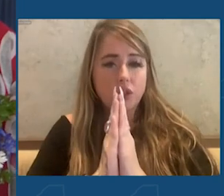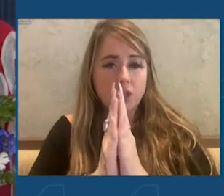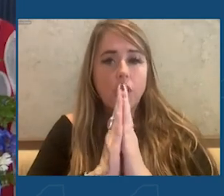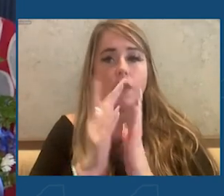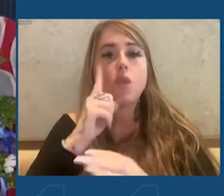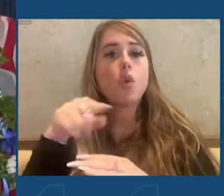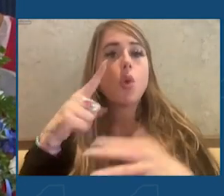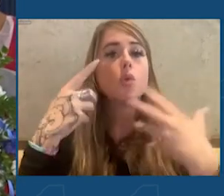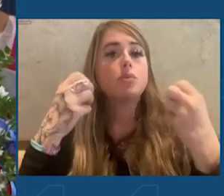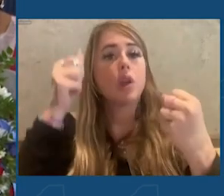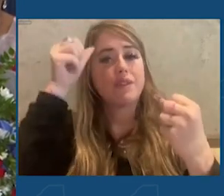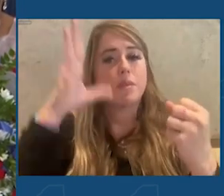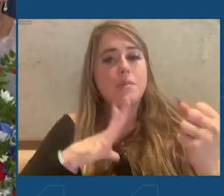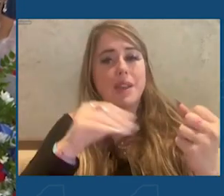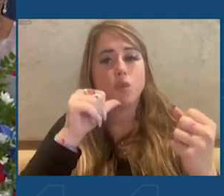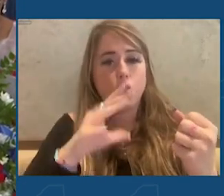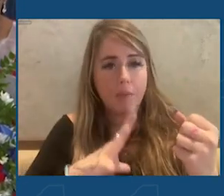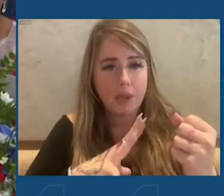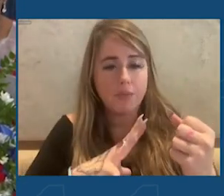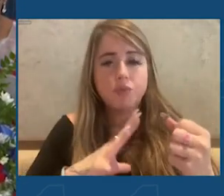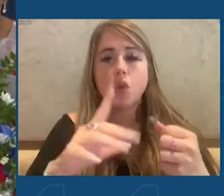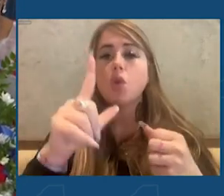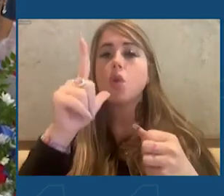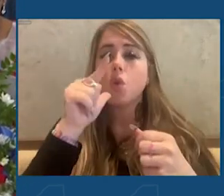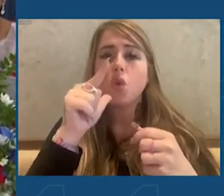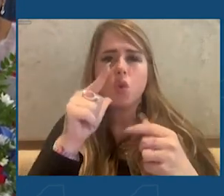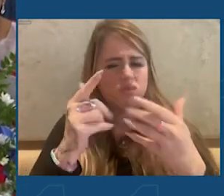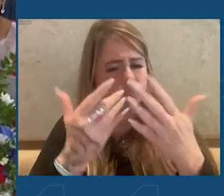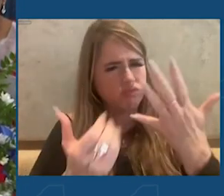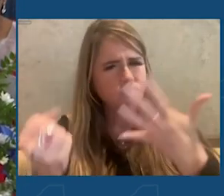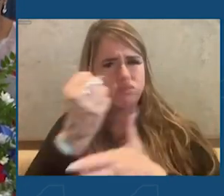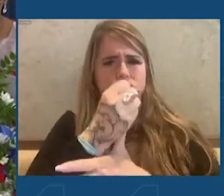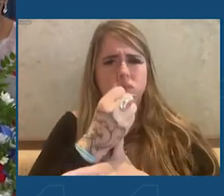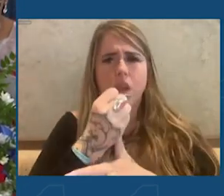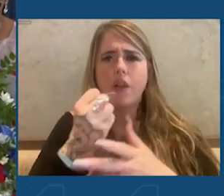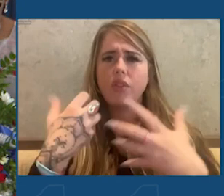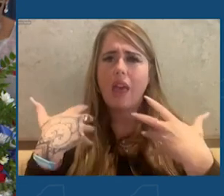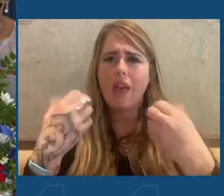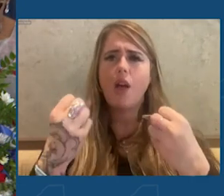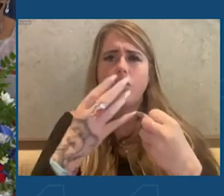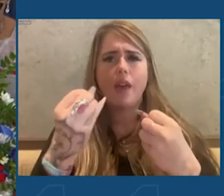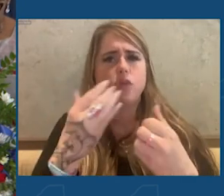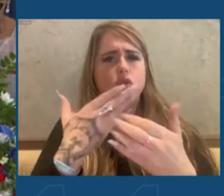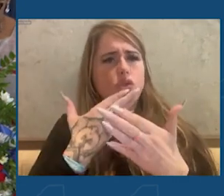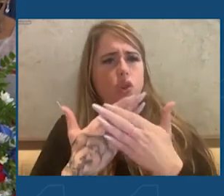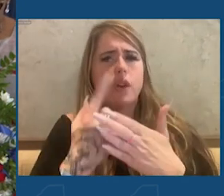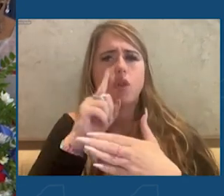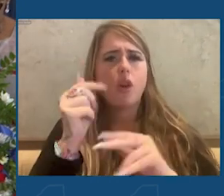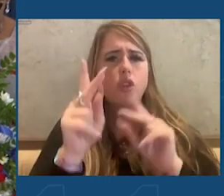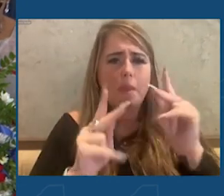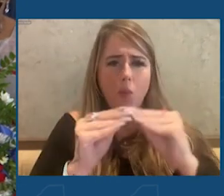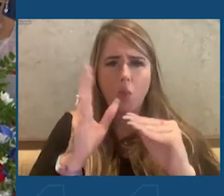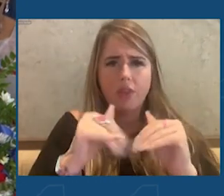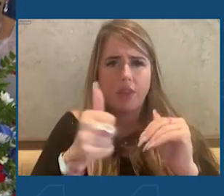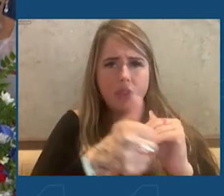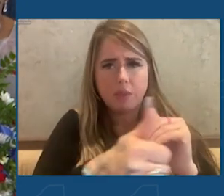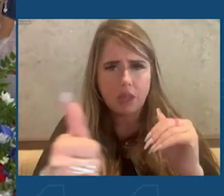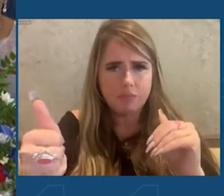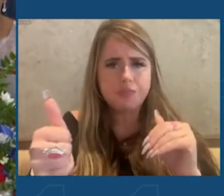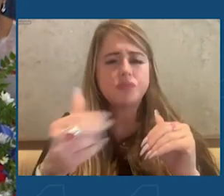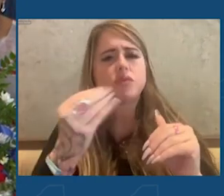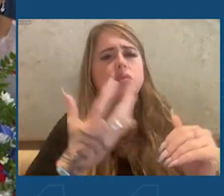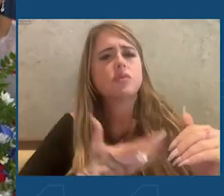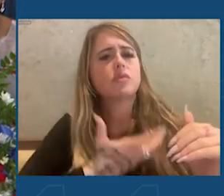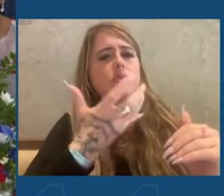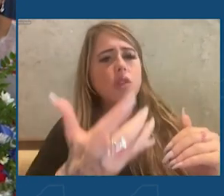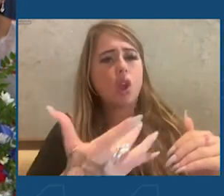and women who have put the welfare of others ahead of their own, and give us hearts as generous as